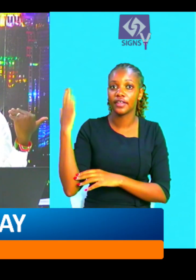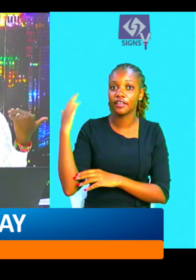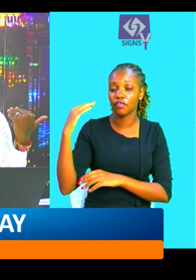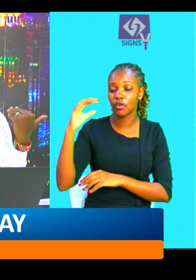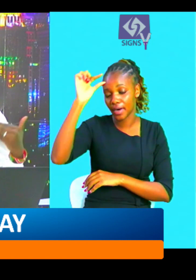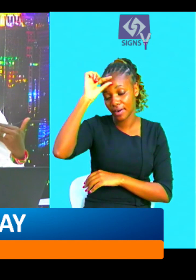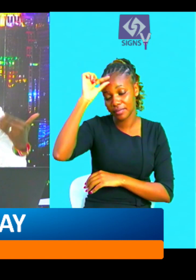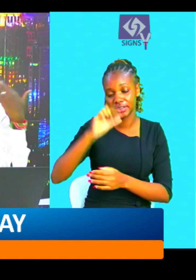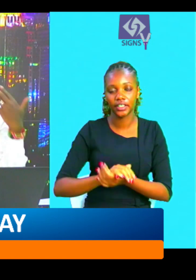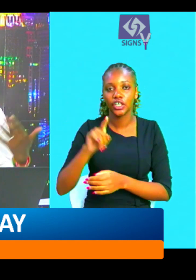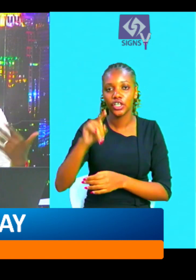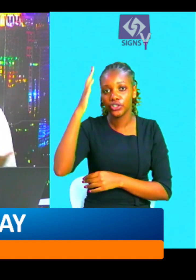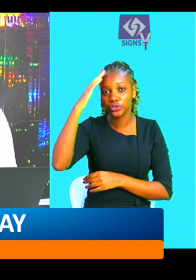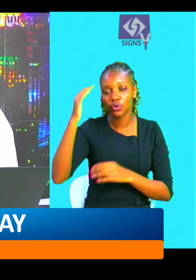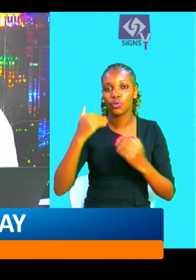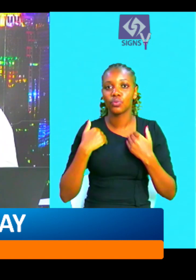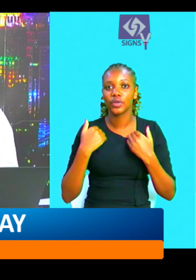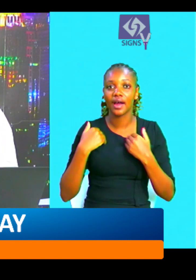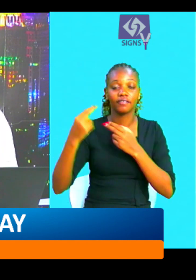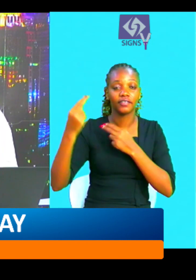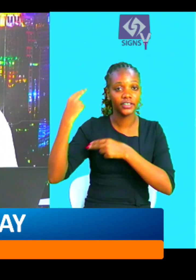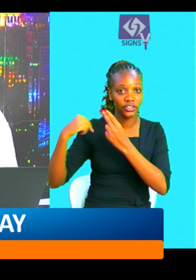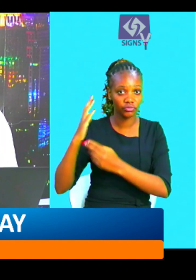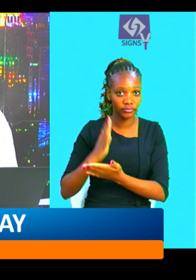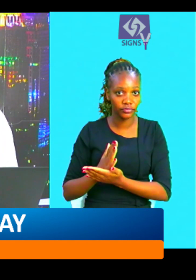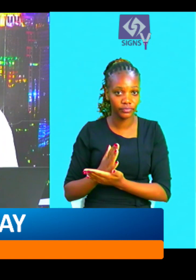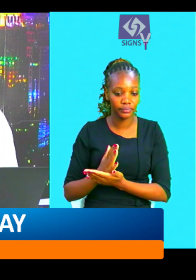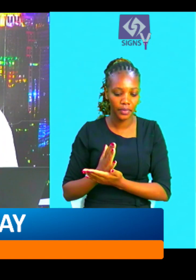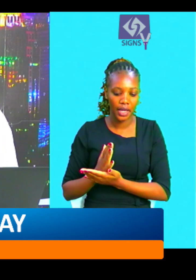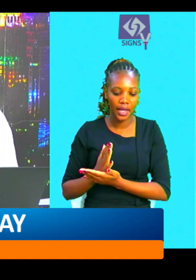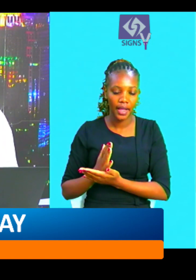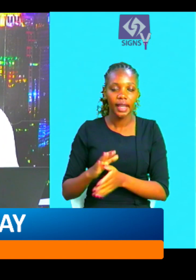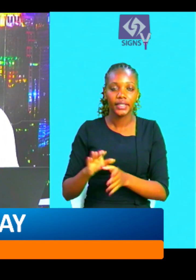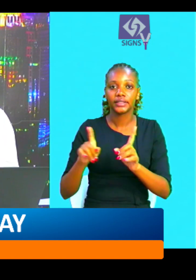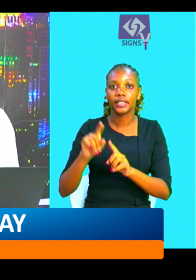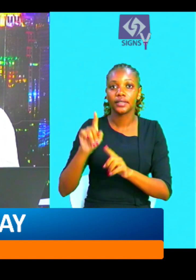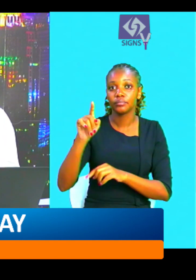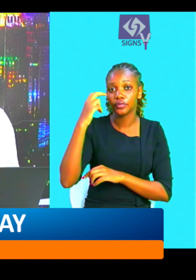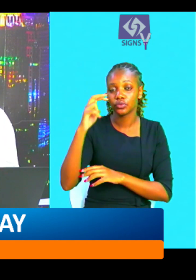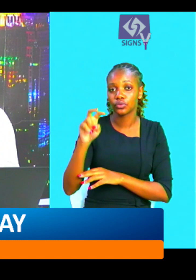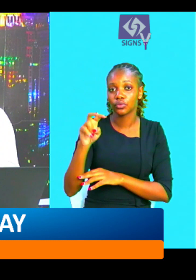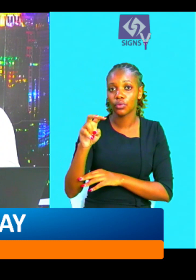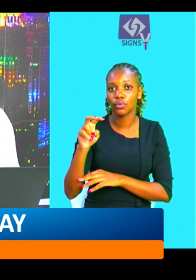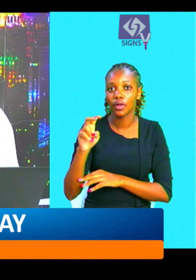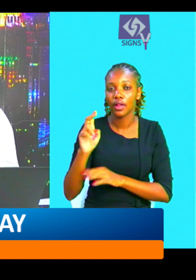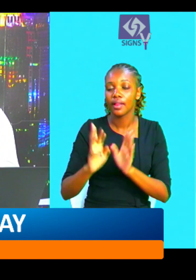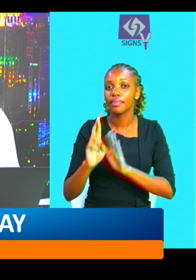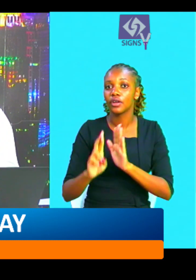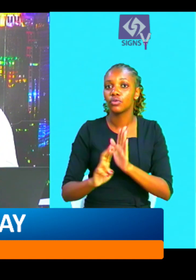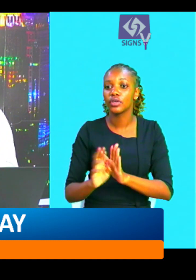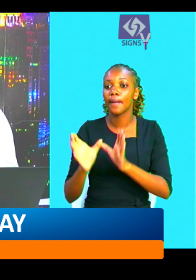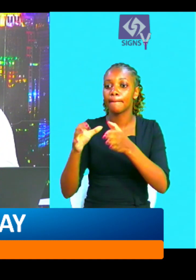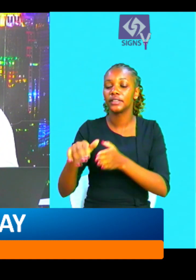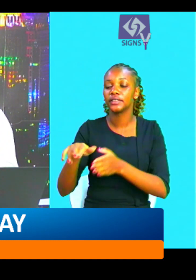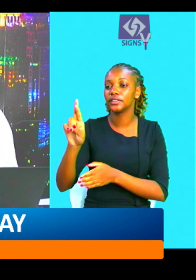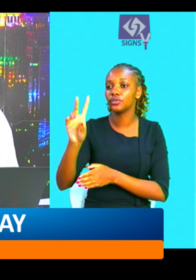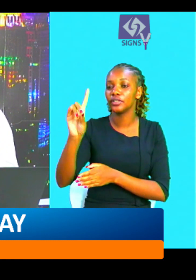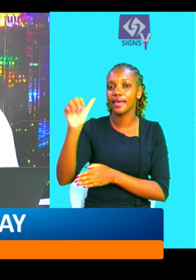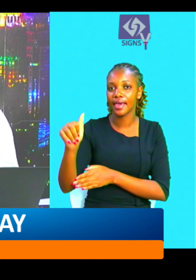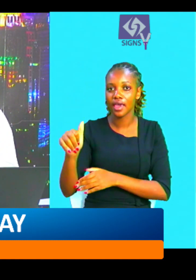now, it will fall apart. Yes, but because it will have some muscle from the Azimio side, it will